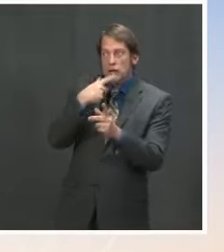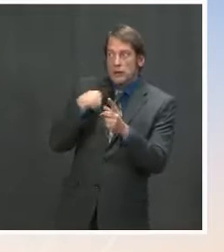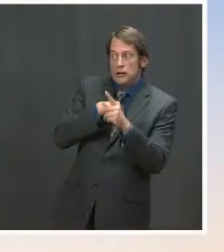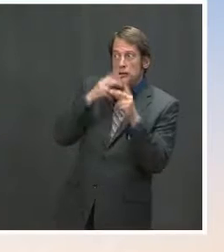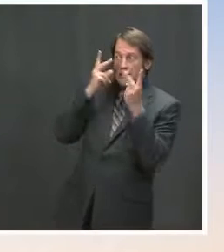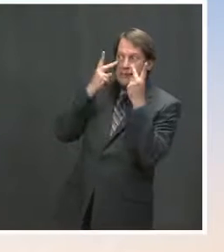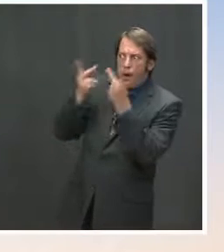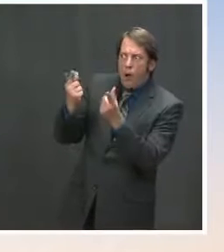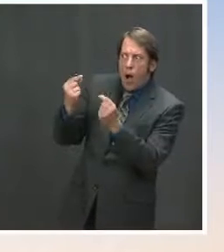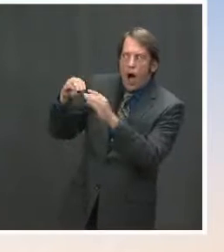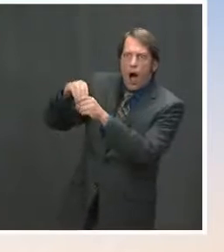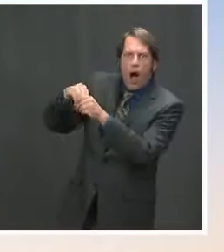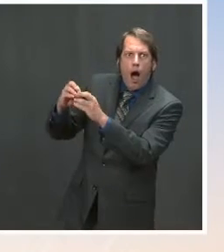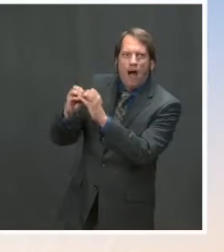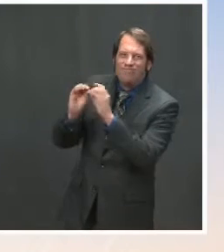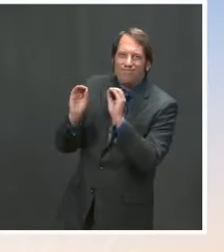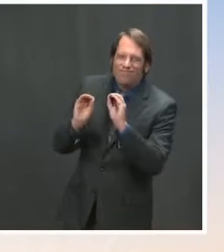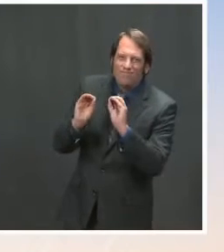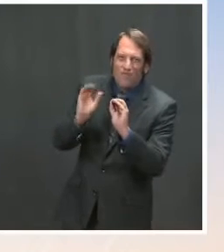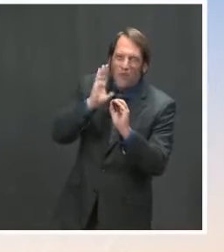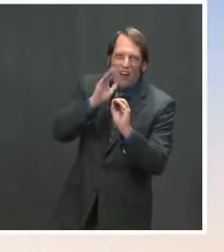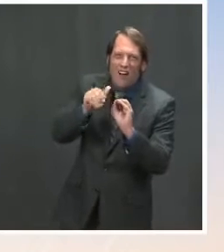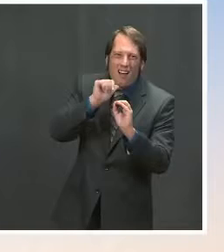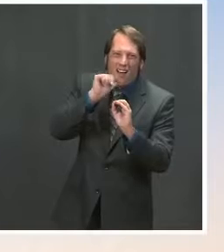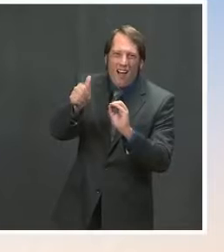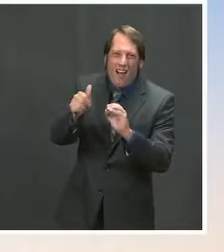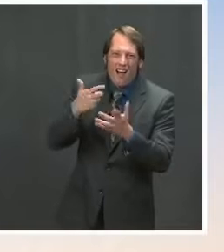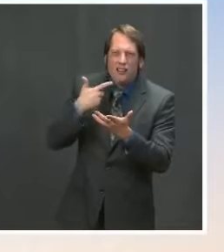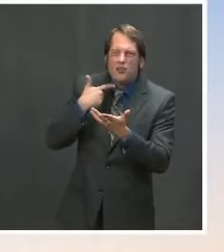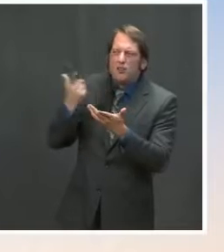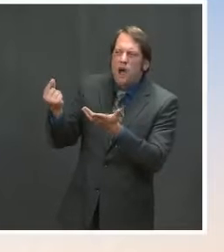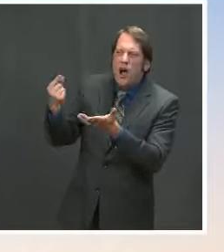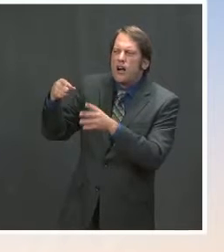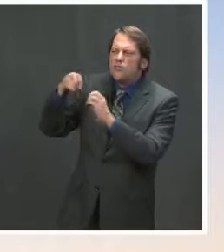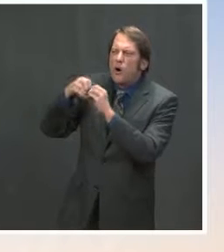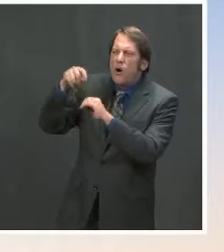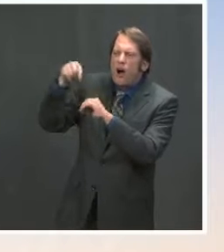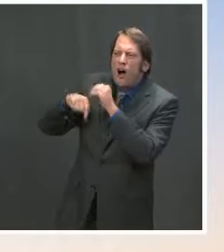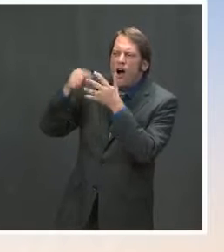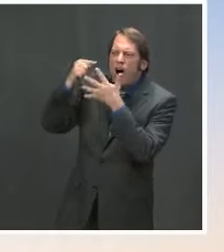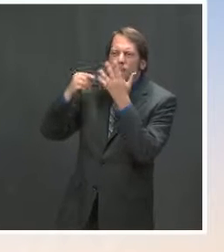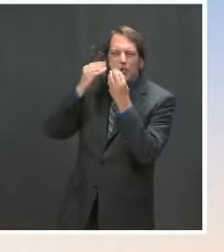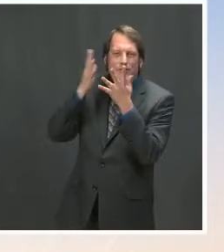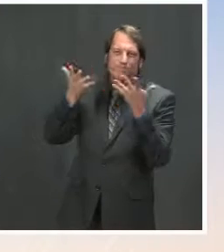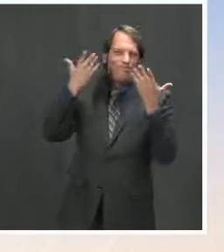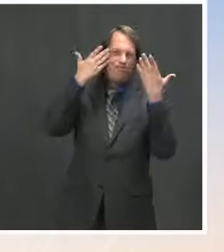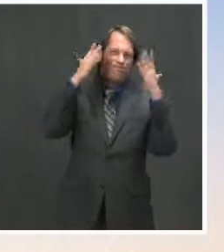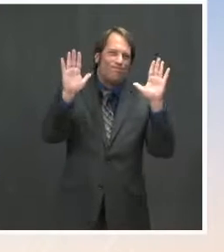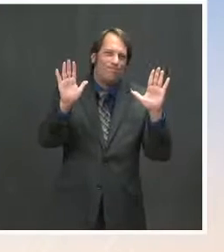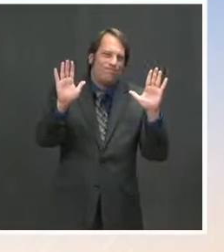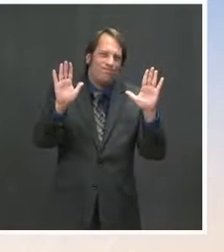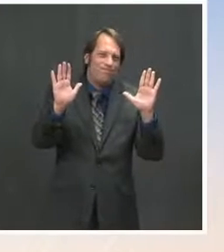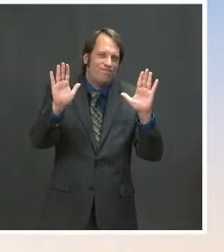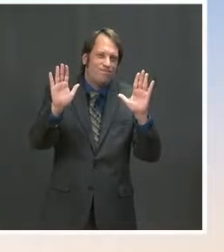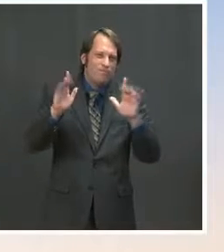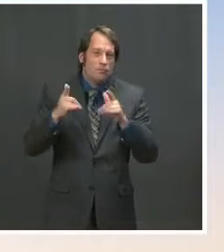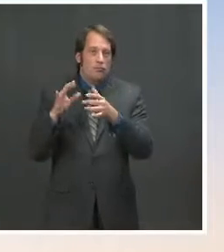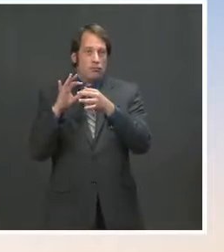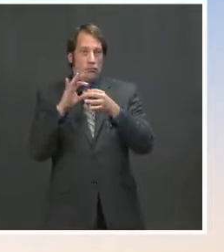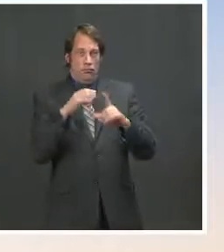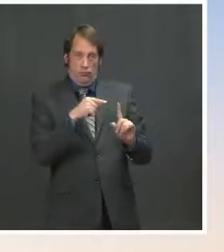that. What I can say is, broadly speaking, we are in touch with mayors, governors, local